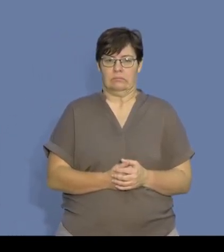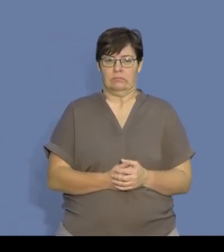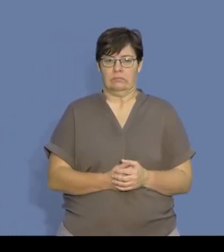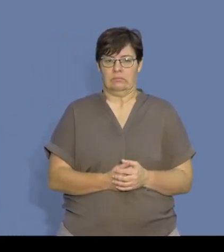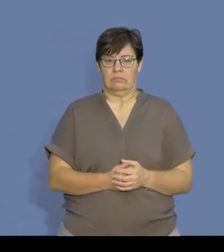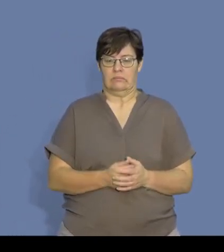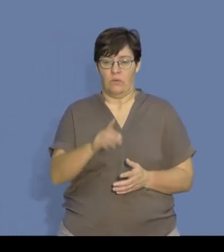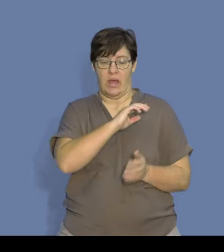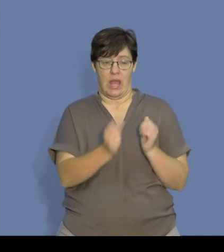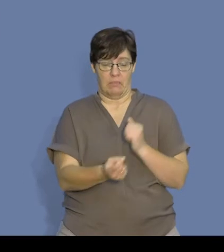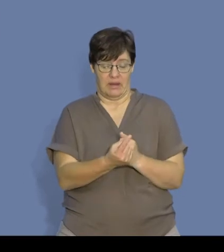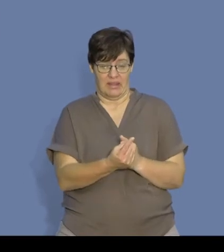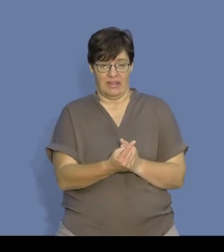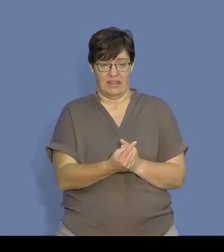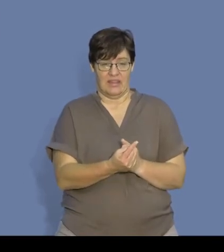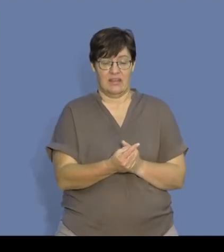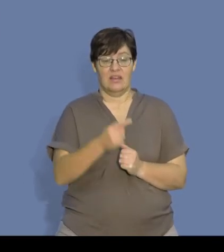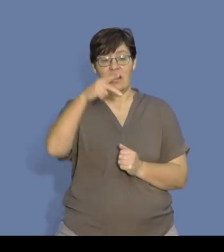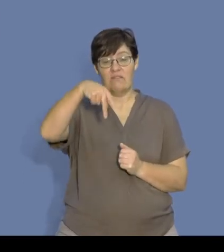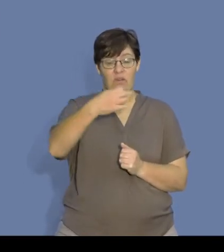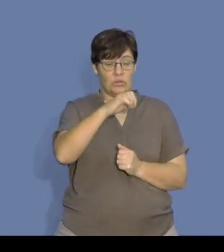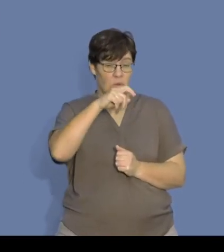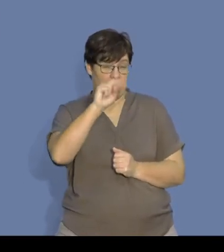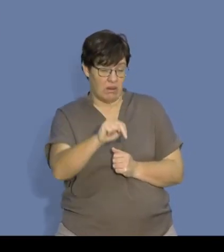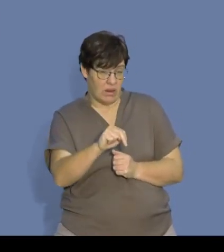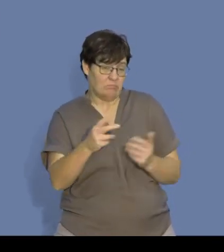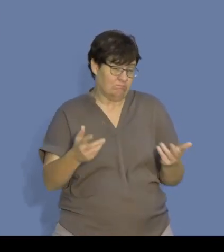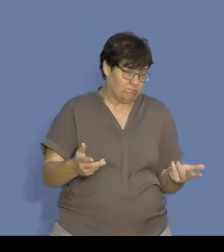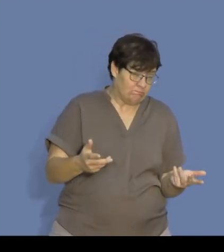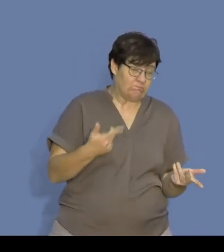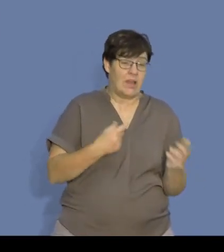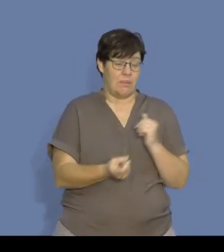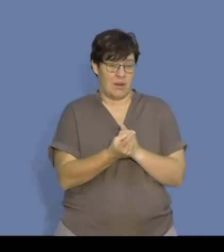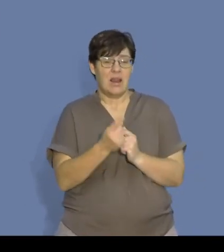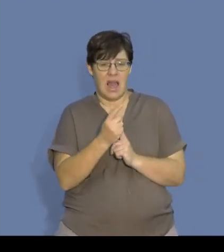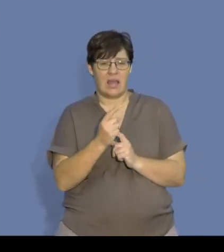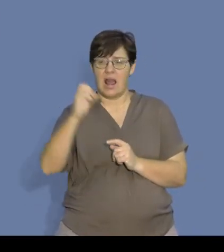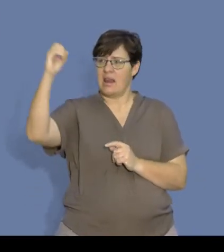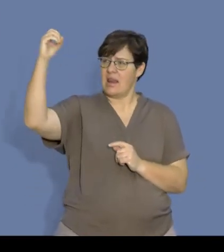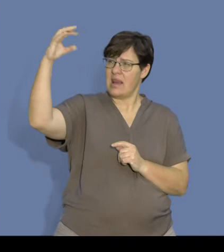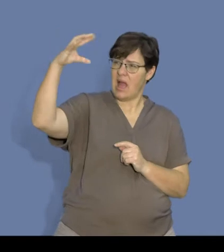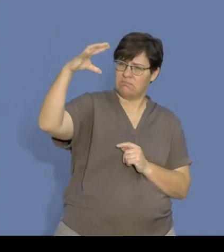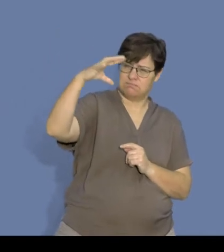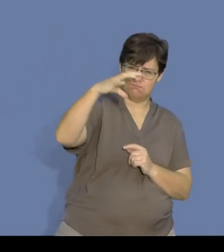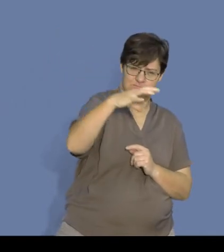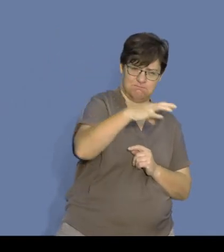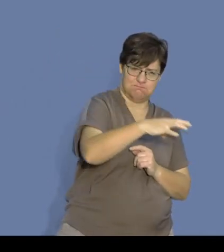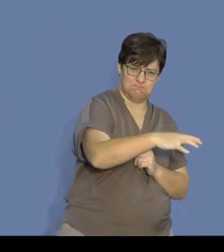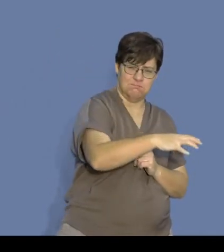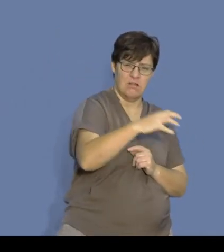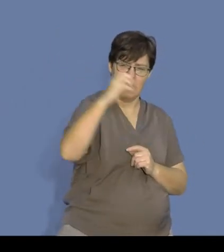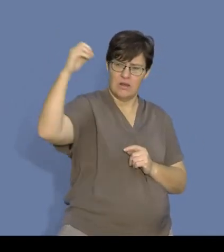Photons are coming. Photons are the beams of light. As they come in here, they are